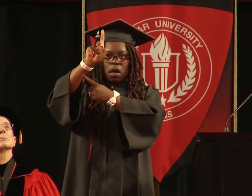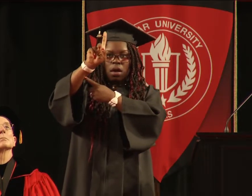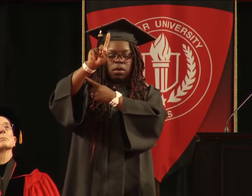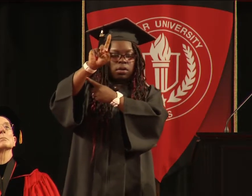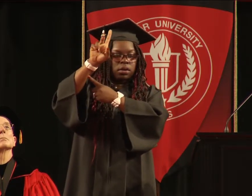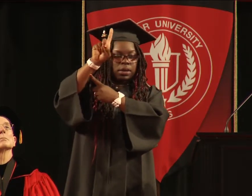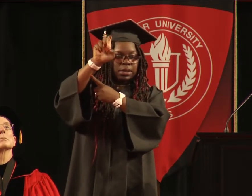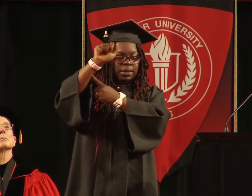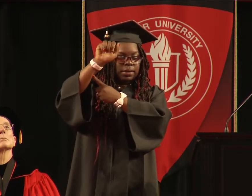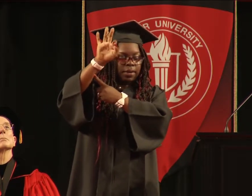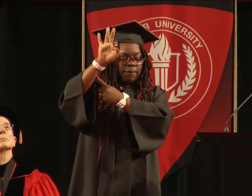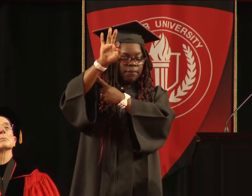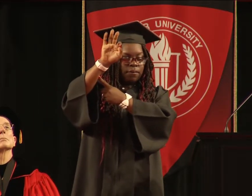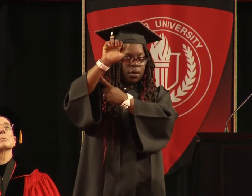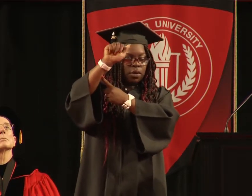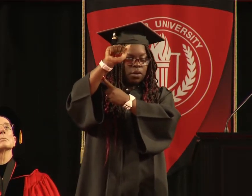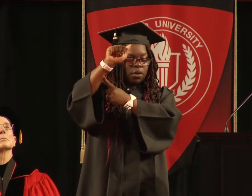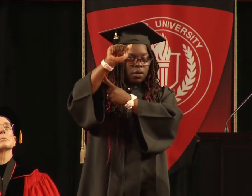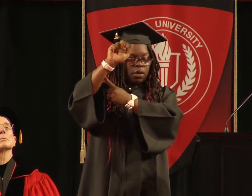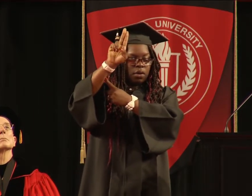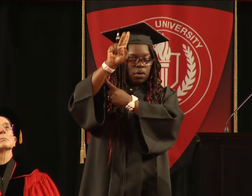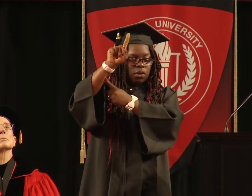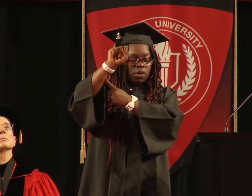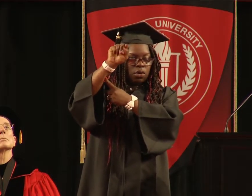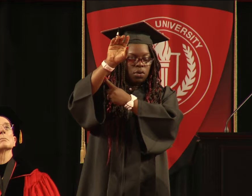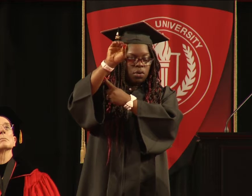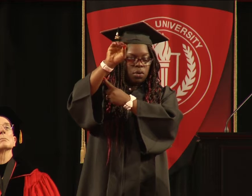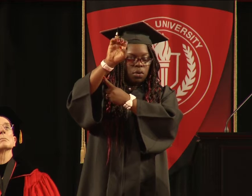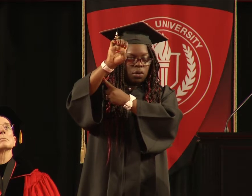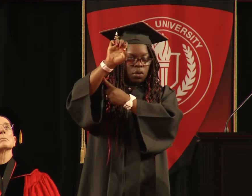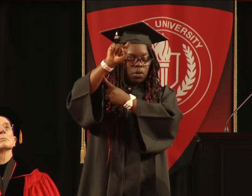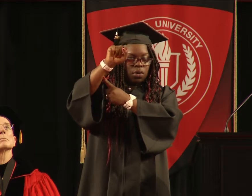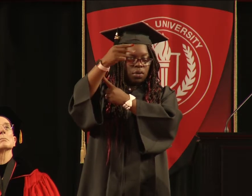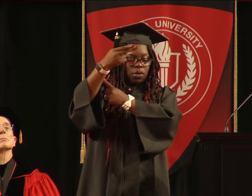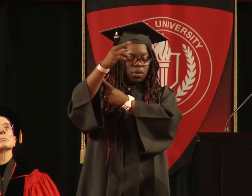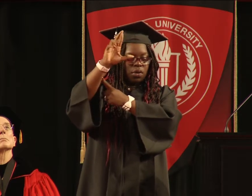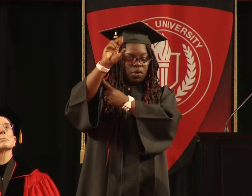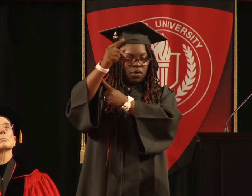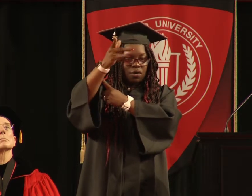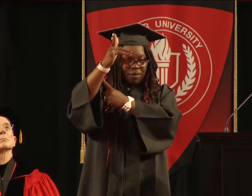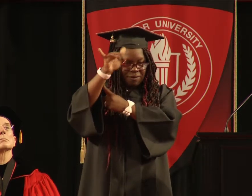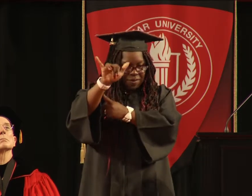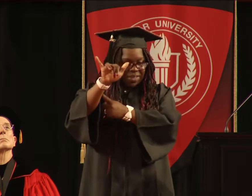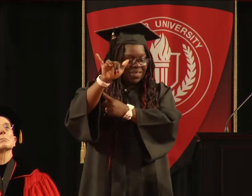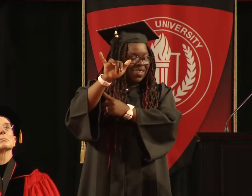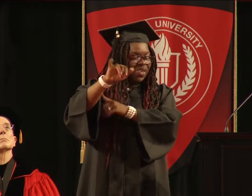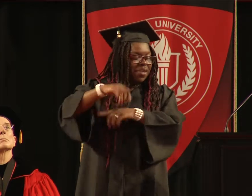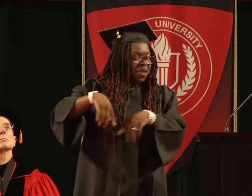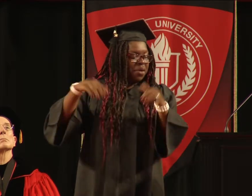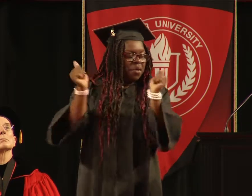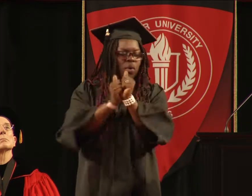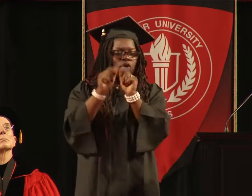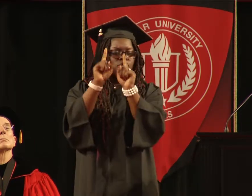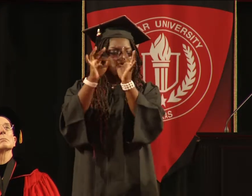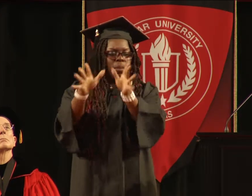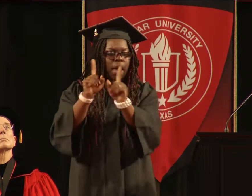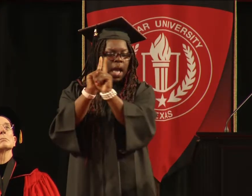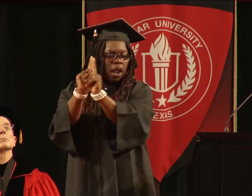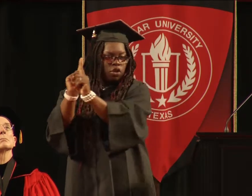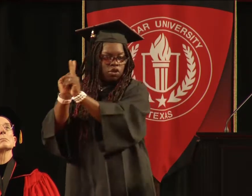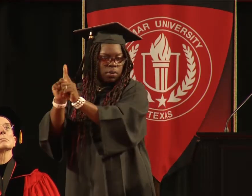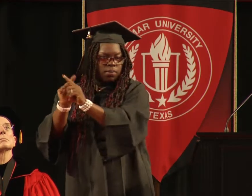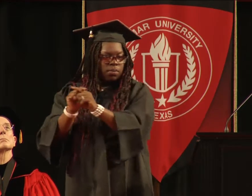Also, some courses I took: Black, Deaf, Autoethnography,